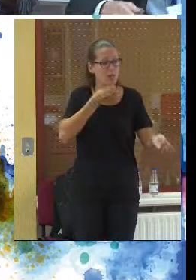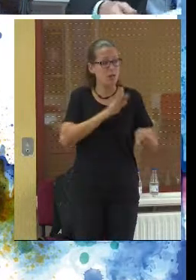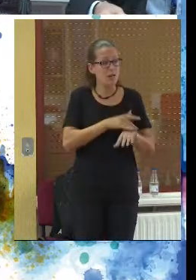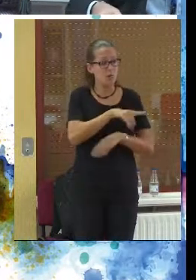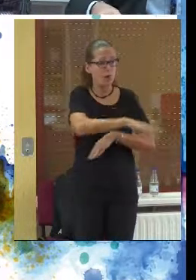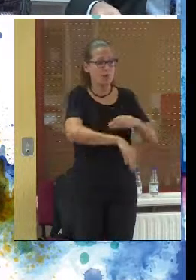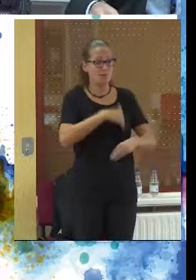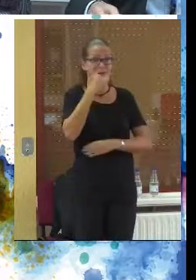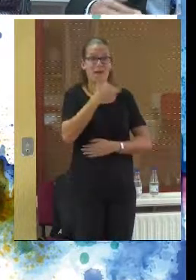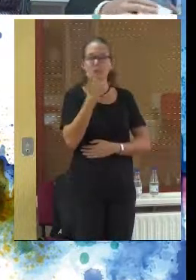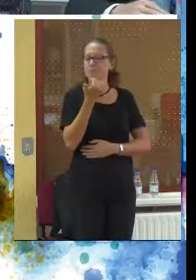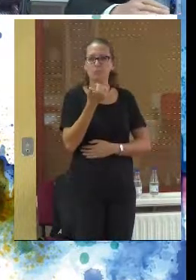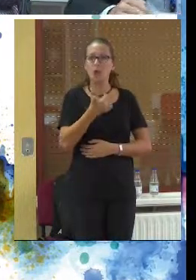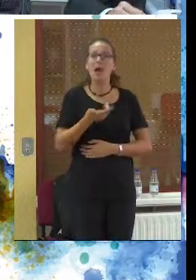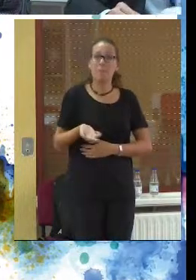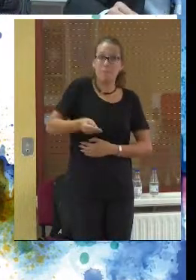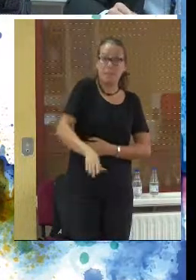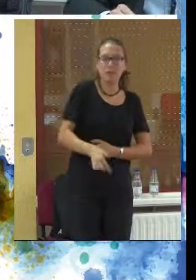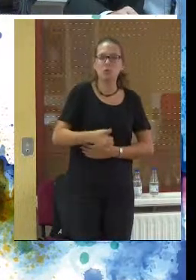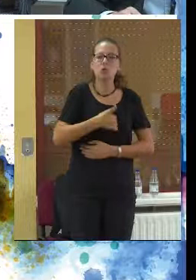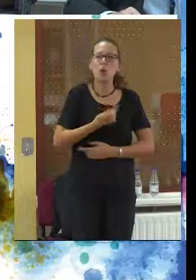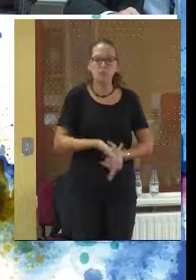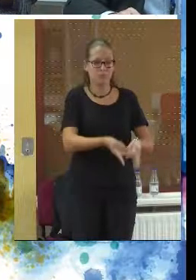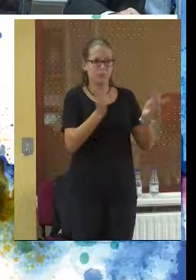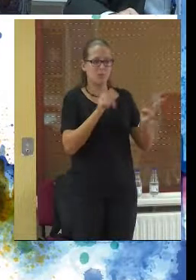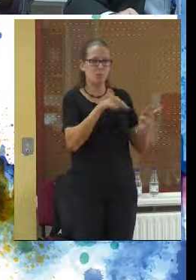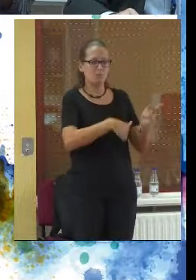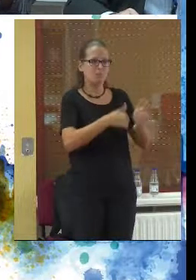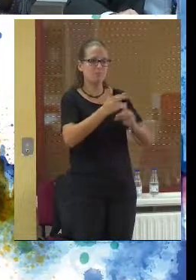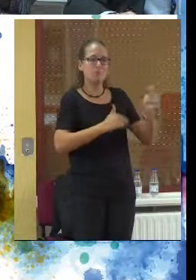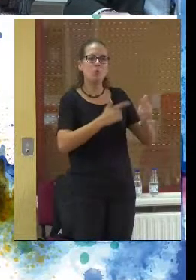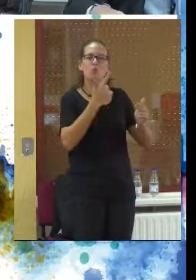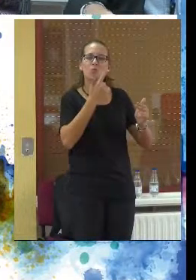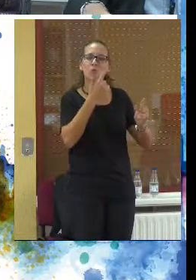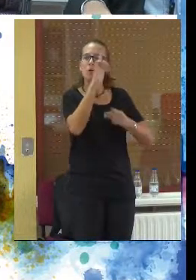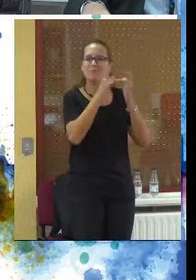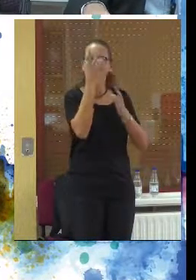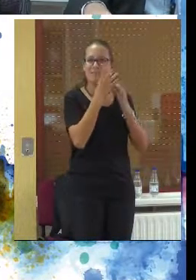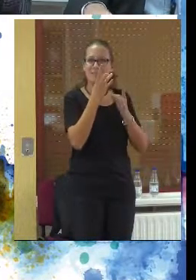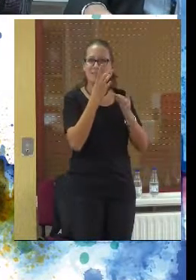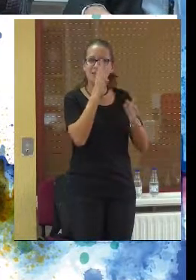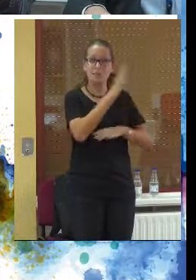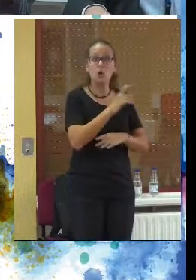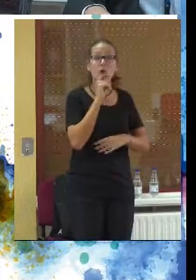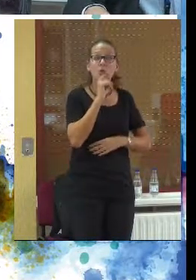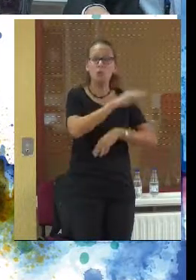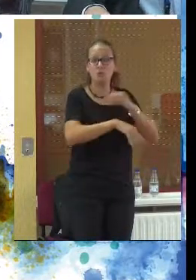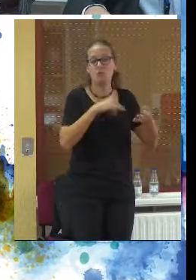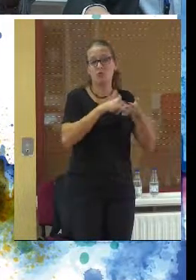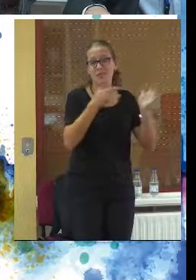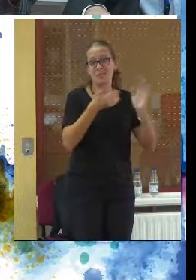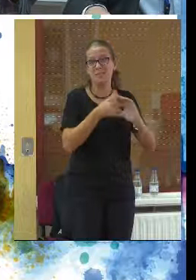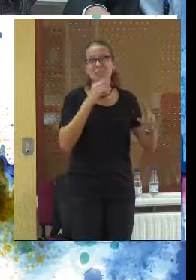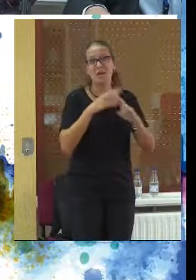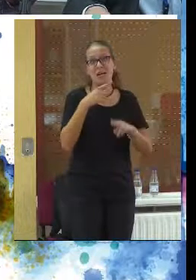just information for you to do something, but I'll allow you to build an activity directly using gaming